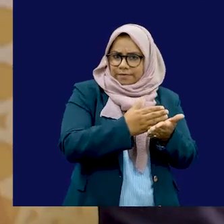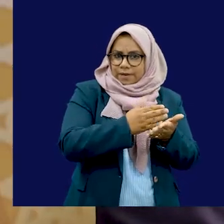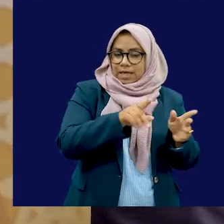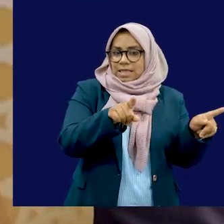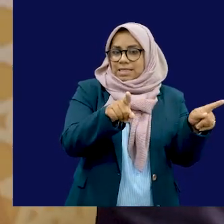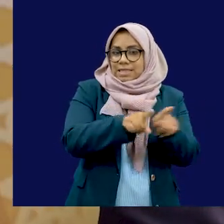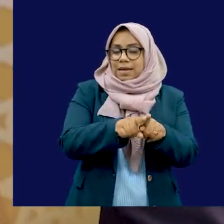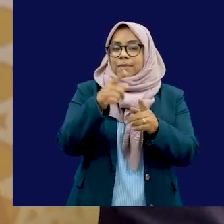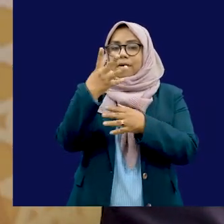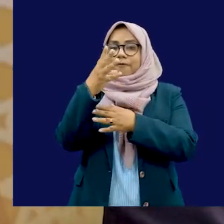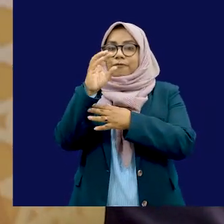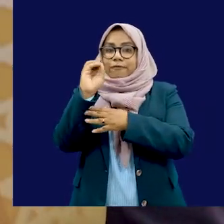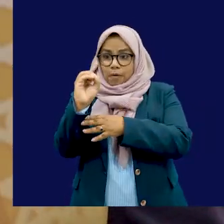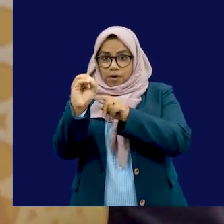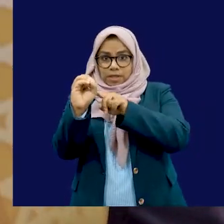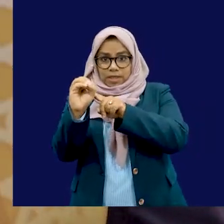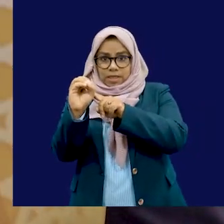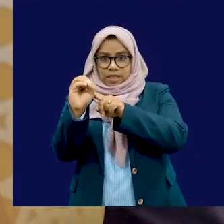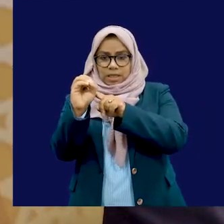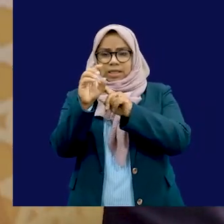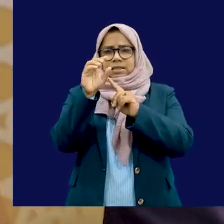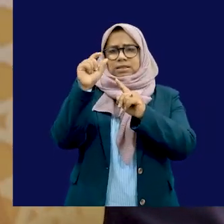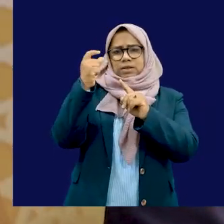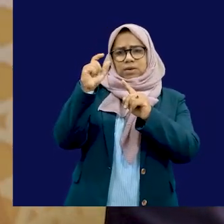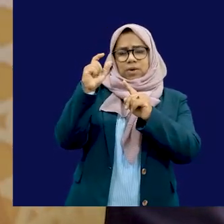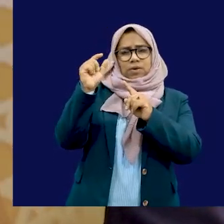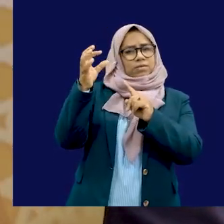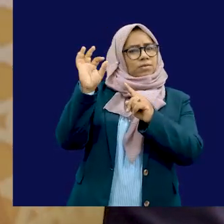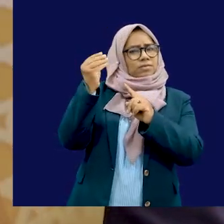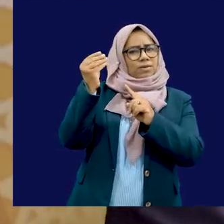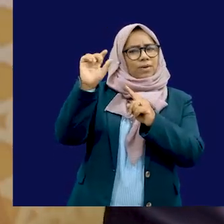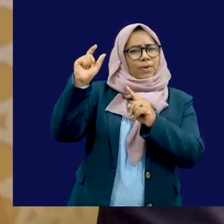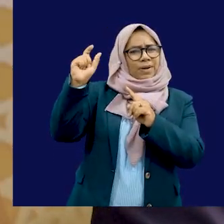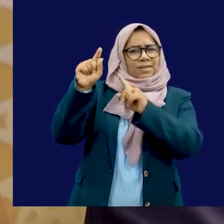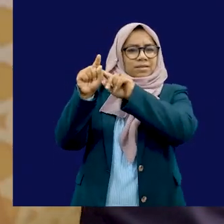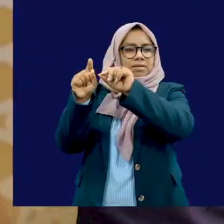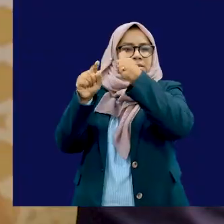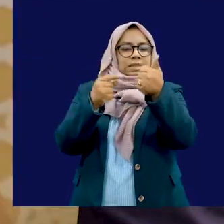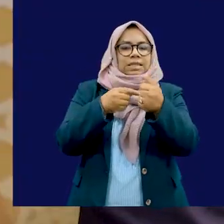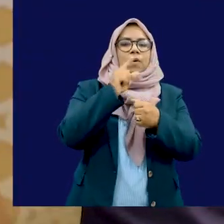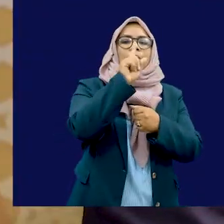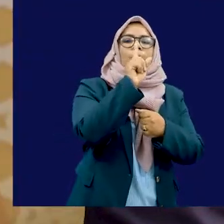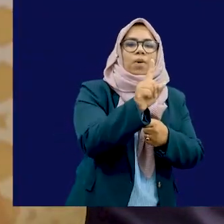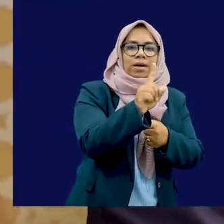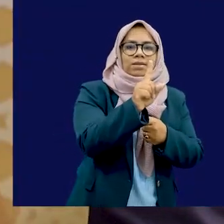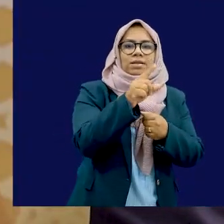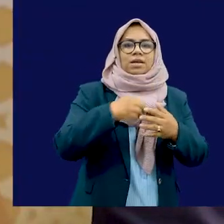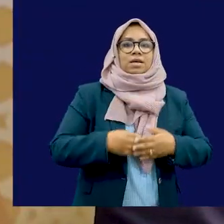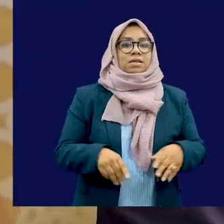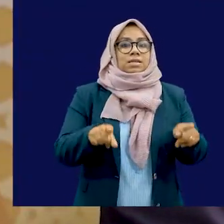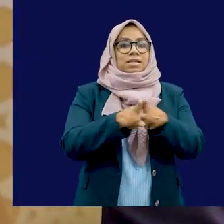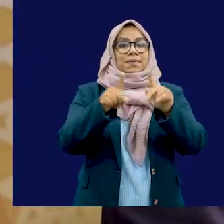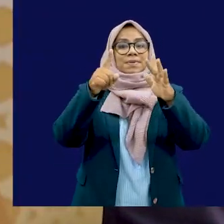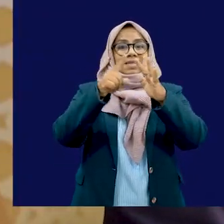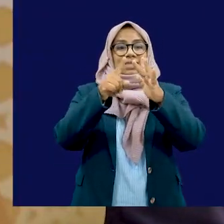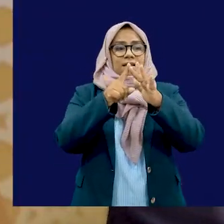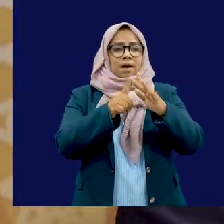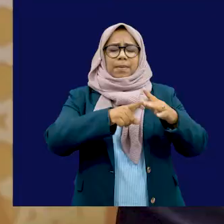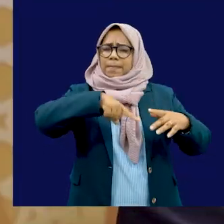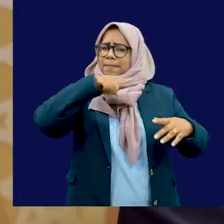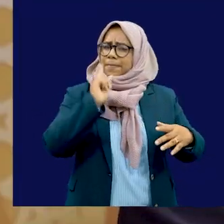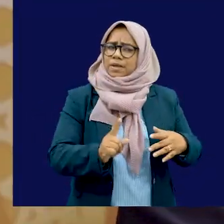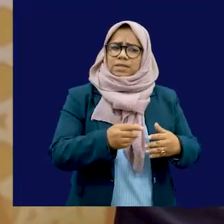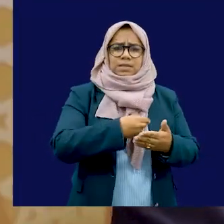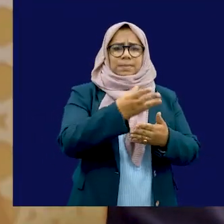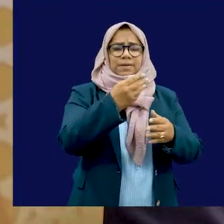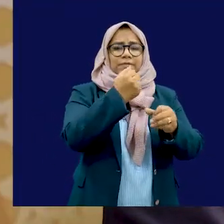dinars, 1 dinar. These are clear evidence from Islamic texts on the obligation of paying zakat